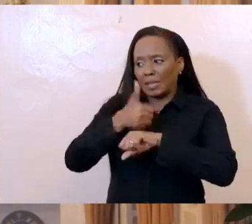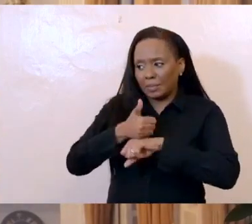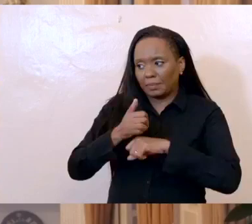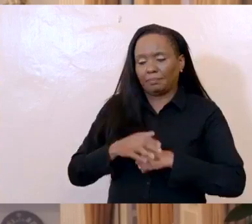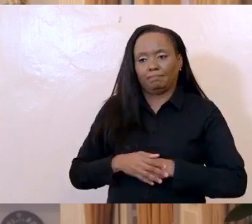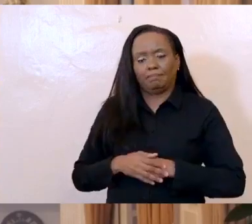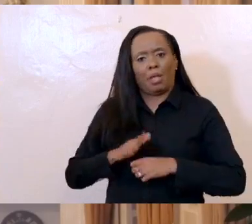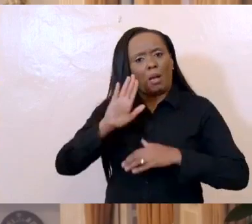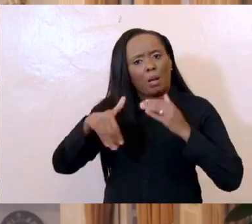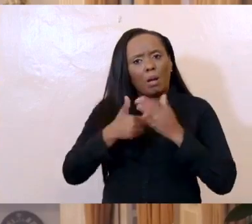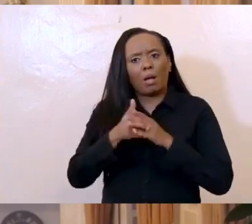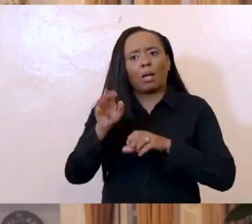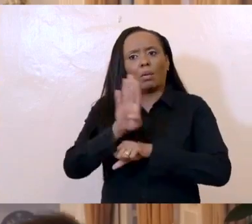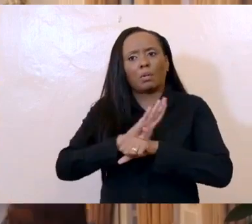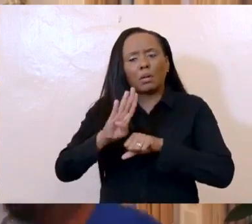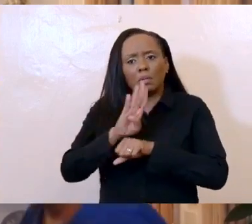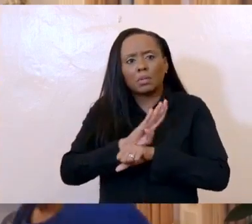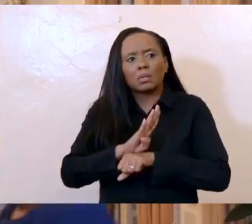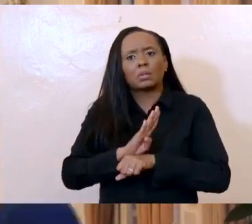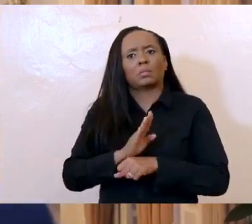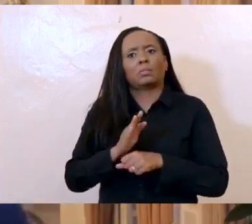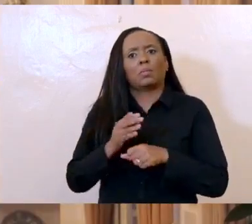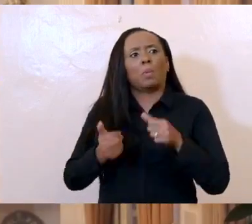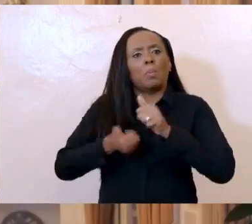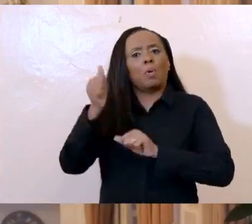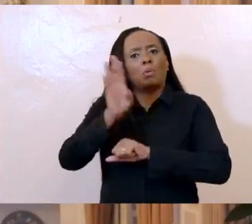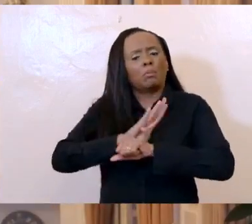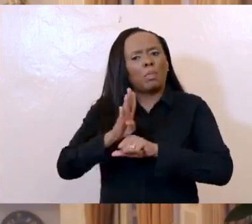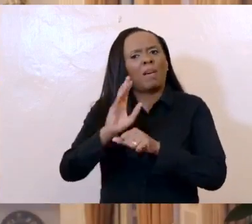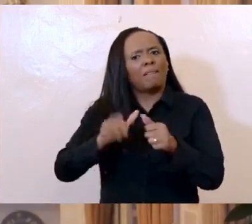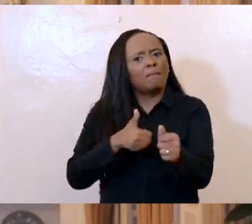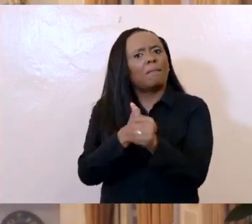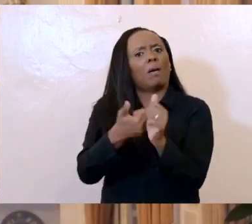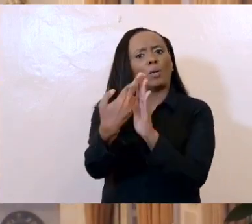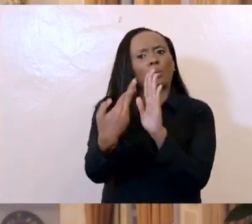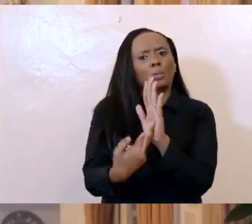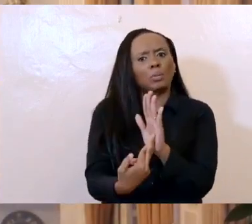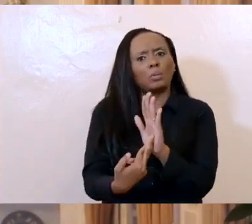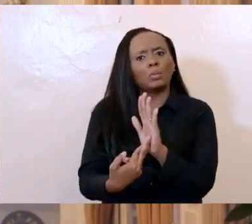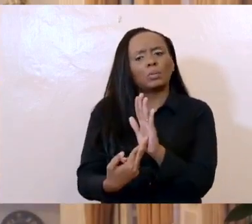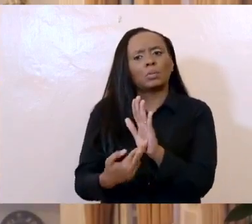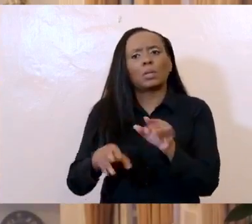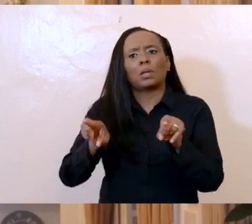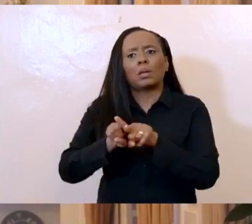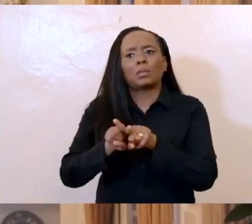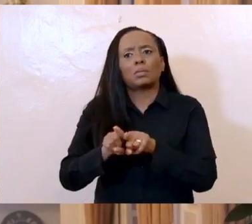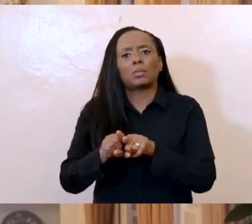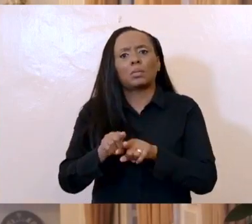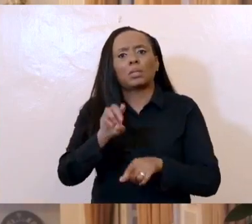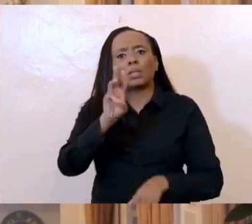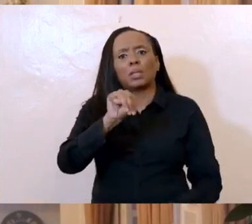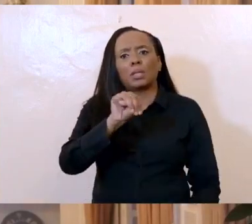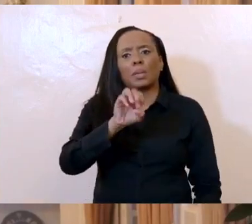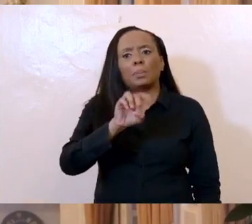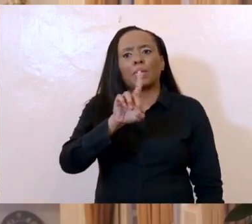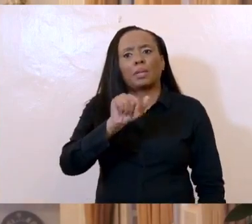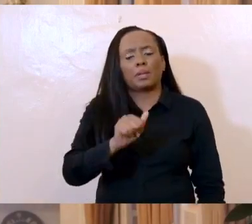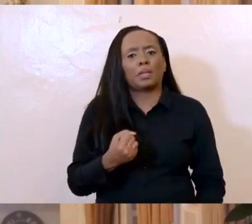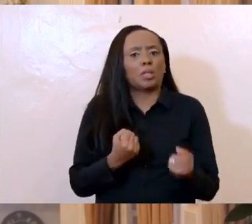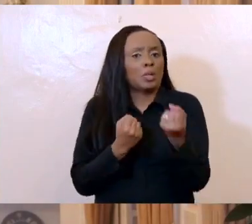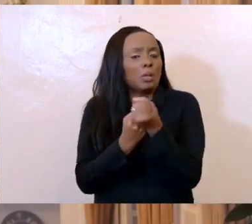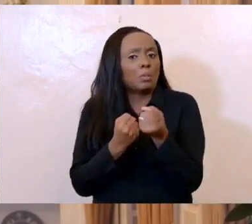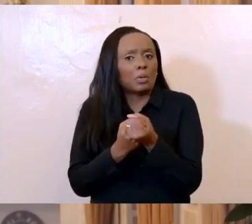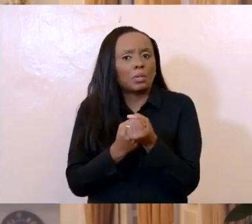Barbados, including citizens. Also, the support from the media, because the